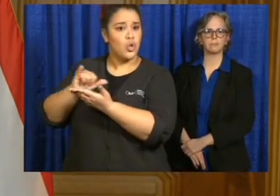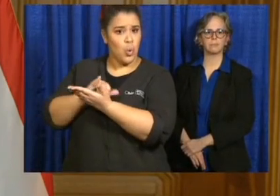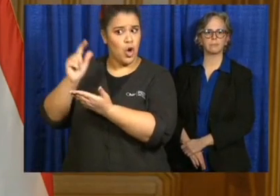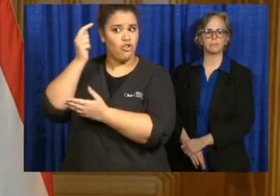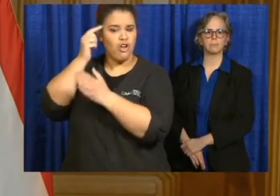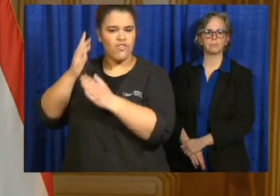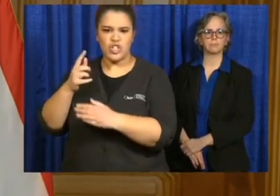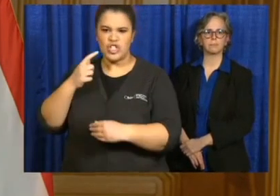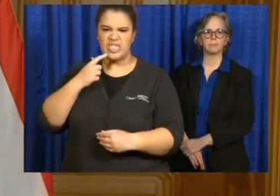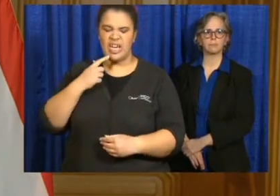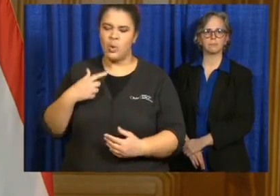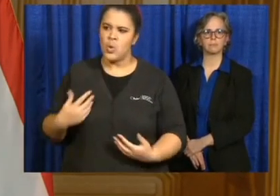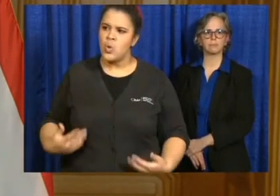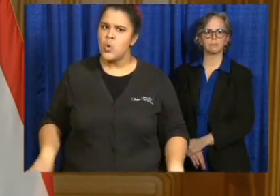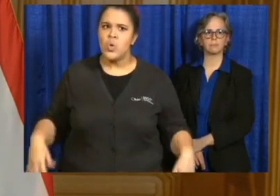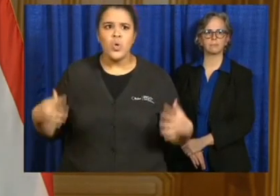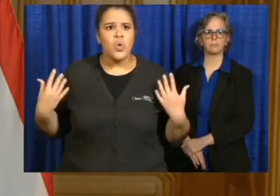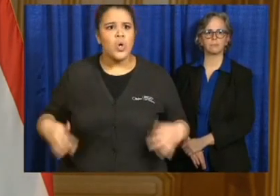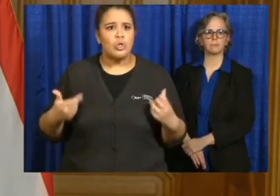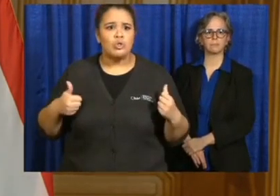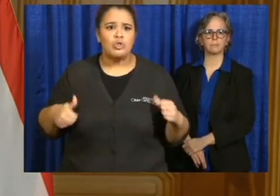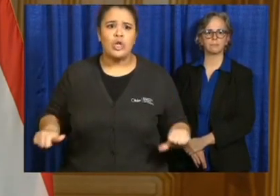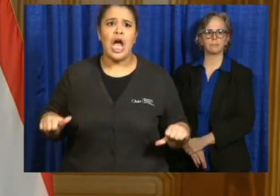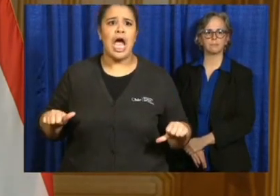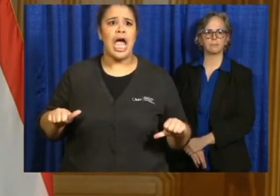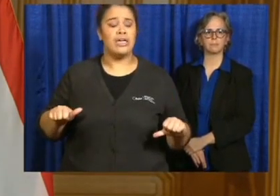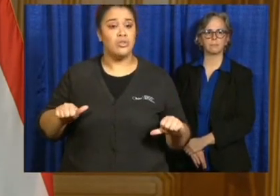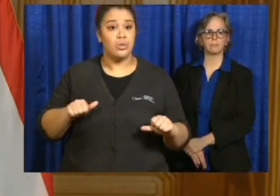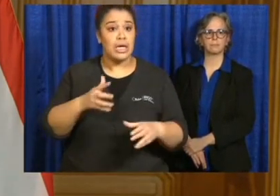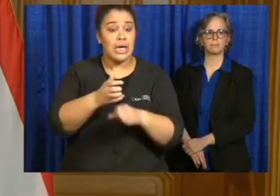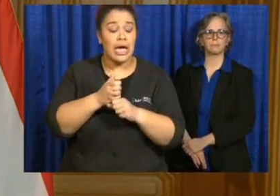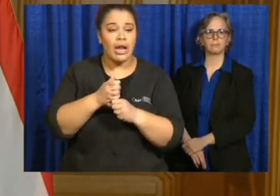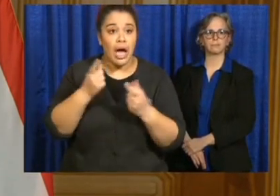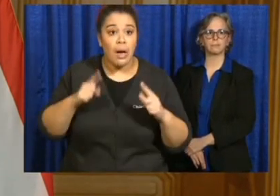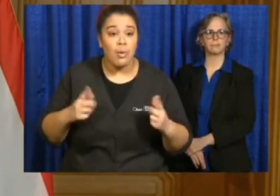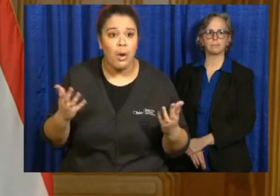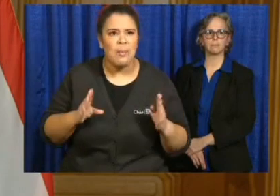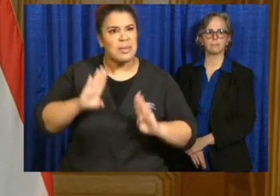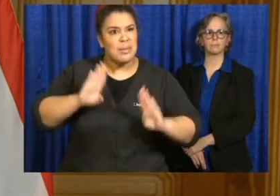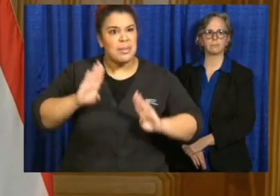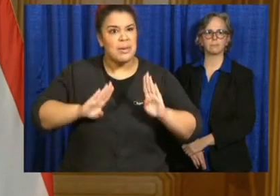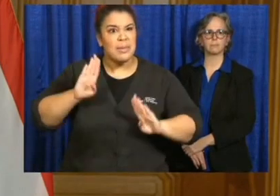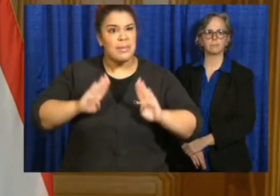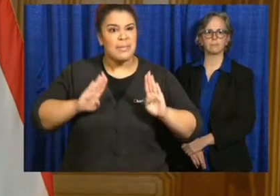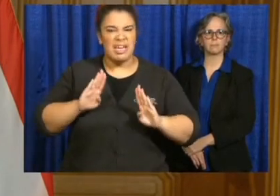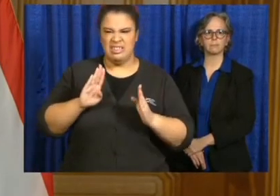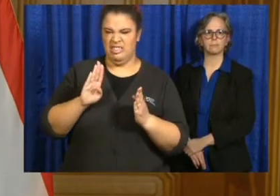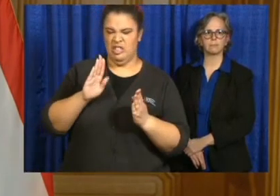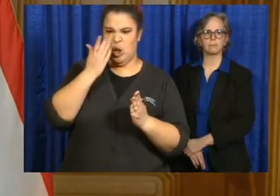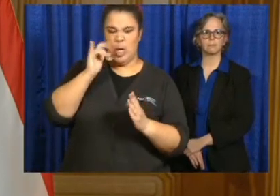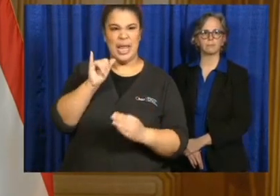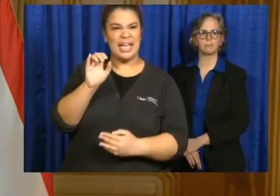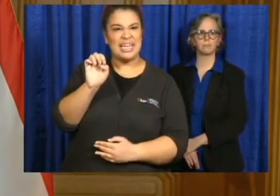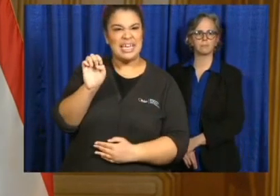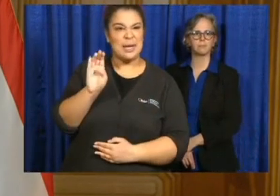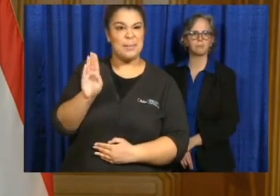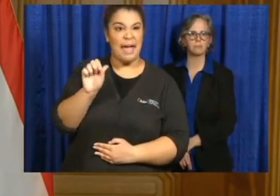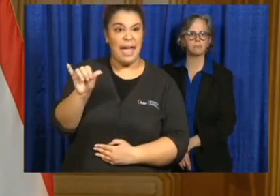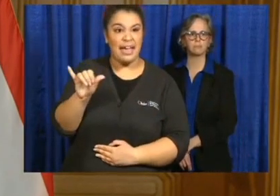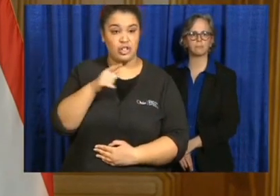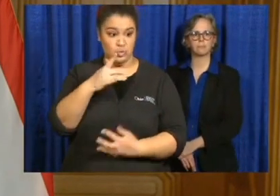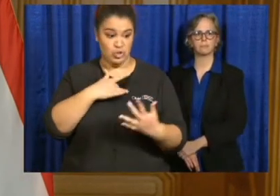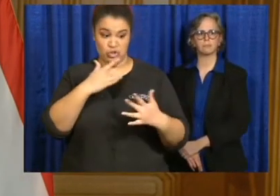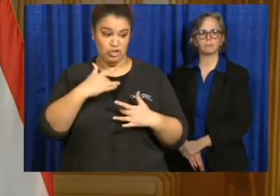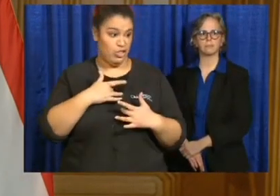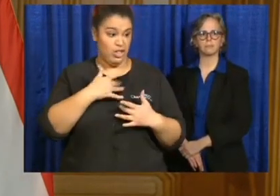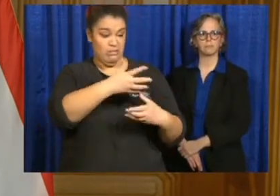experience with trying to get more ventilators, and do you have any concern that Ohio won't be able to get more ventilators? Well, we